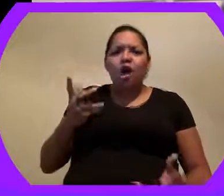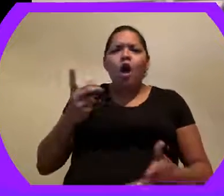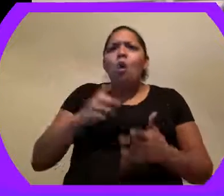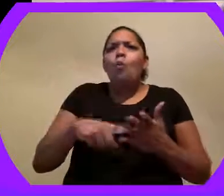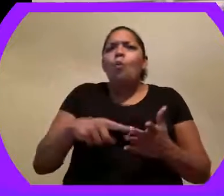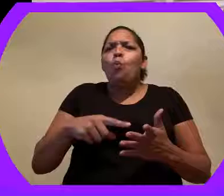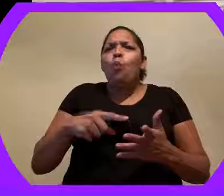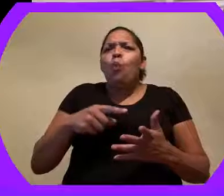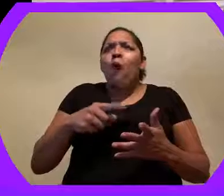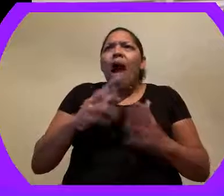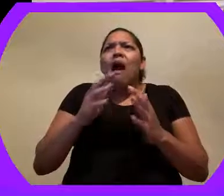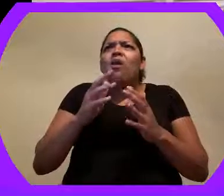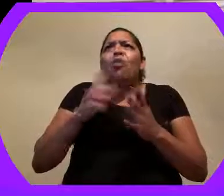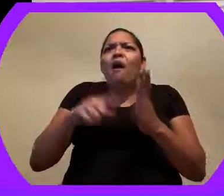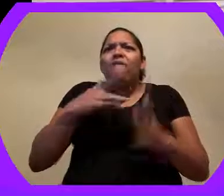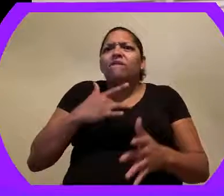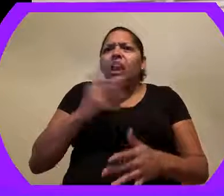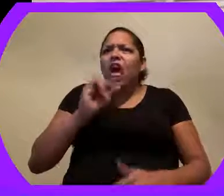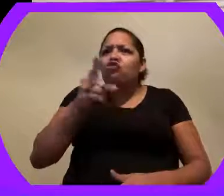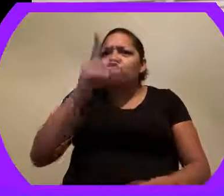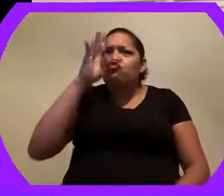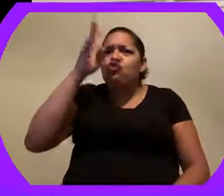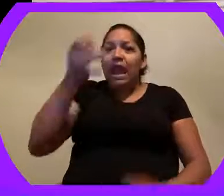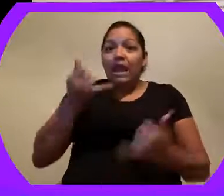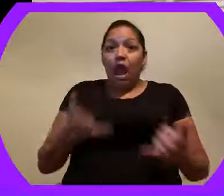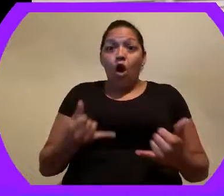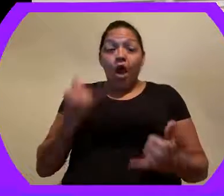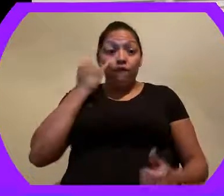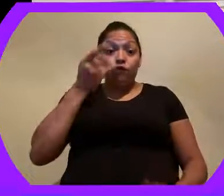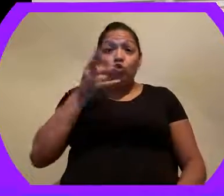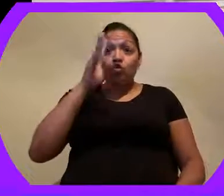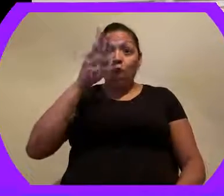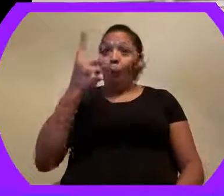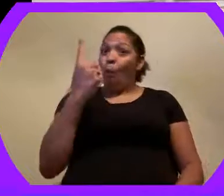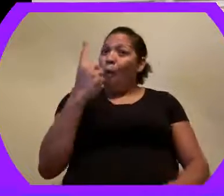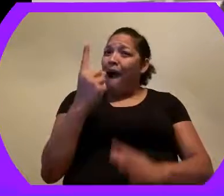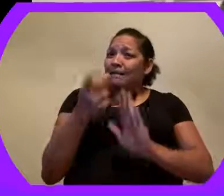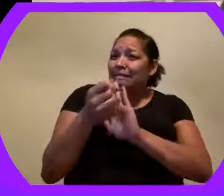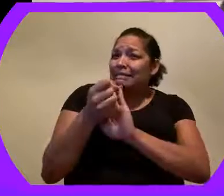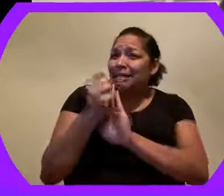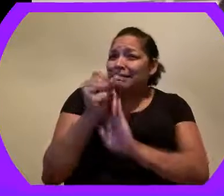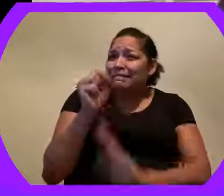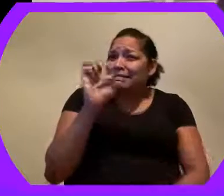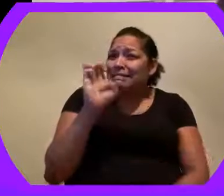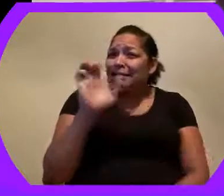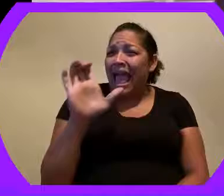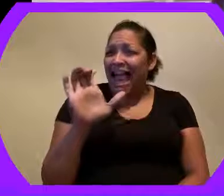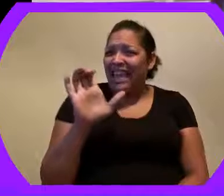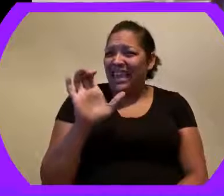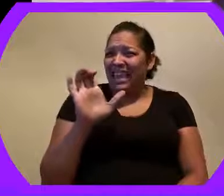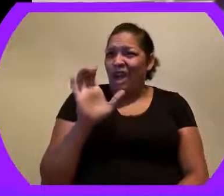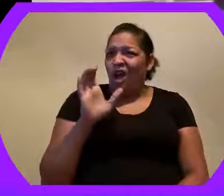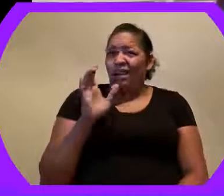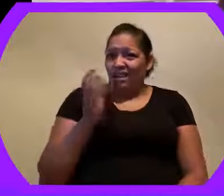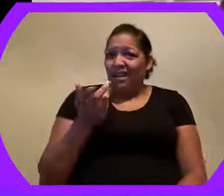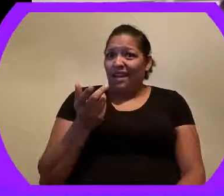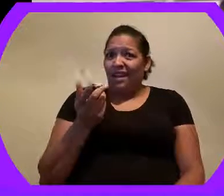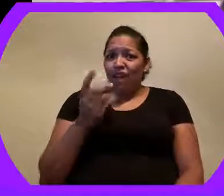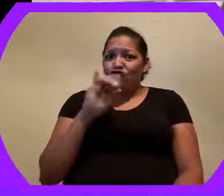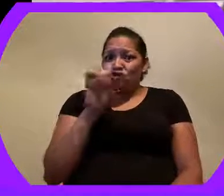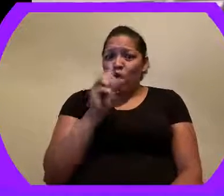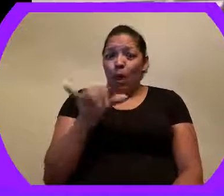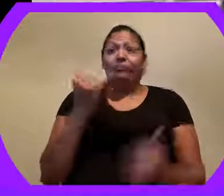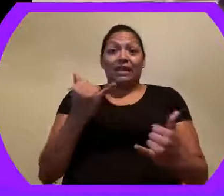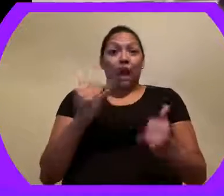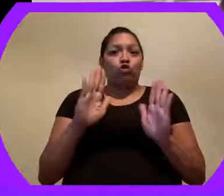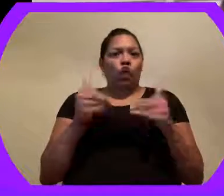joyful moments in the past. What would it be like to create one now? Even if you were just to create 1 second of joy, just a little bit more joy